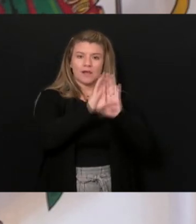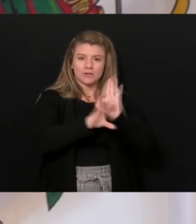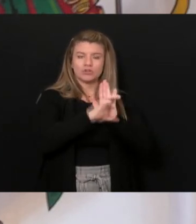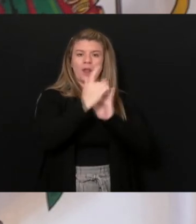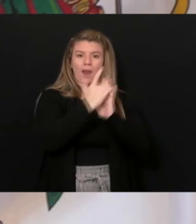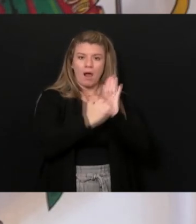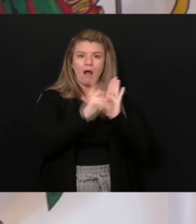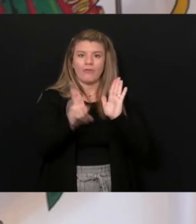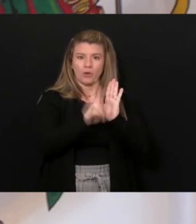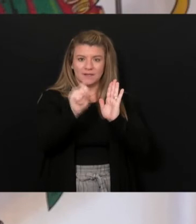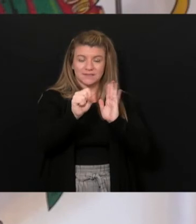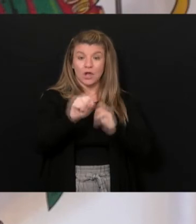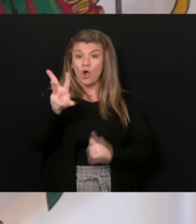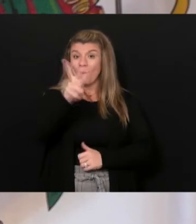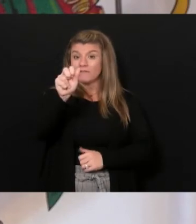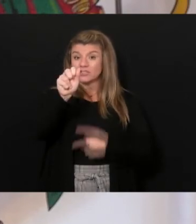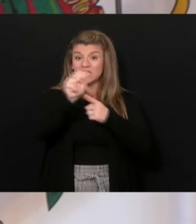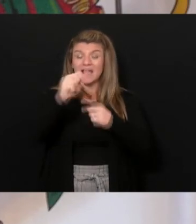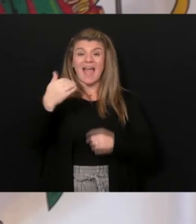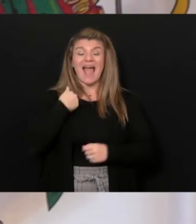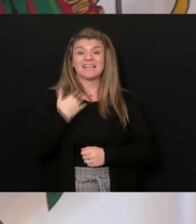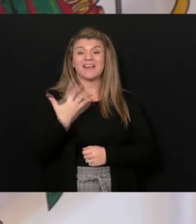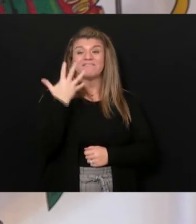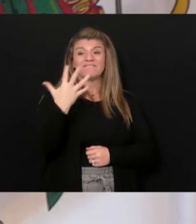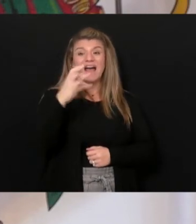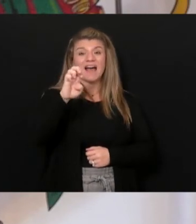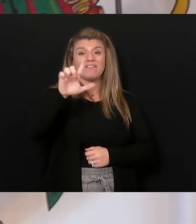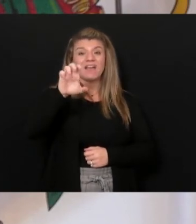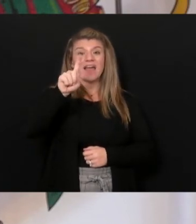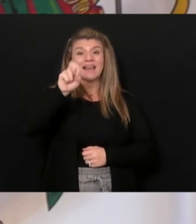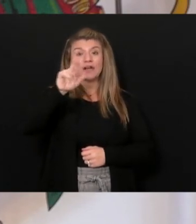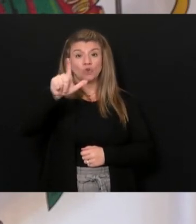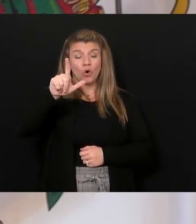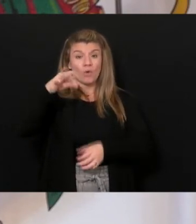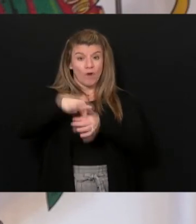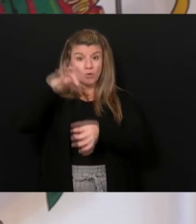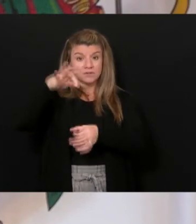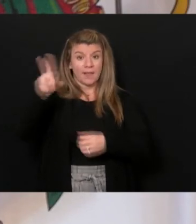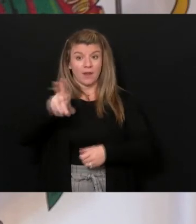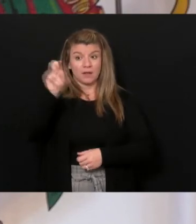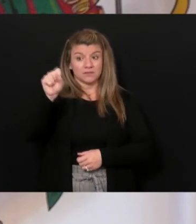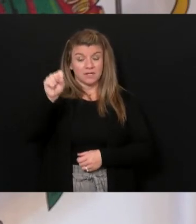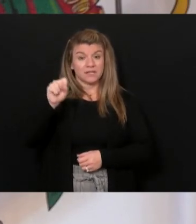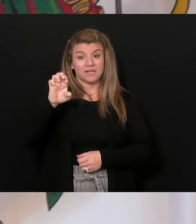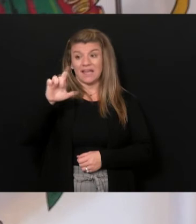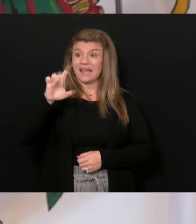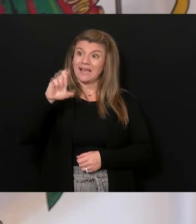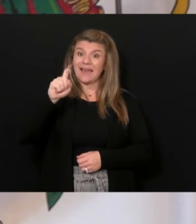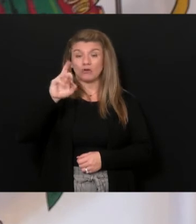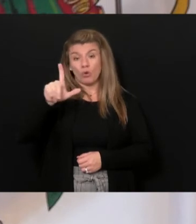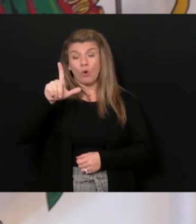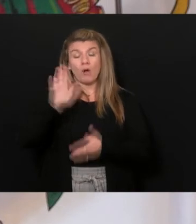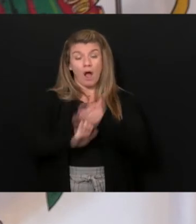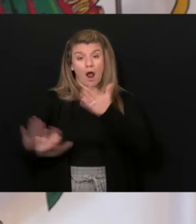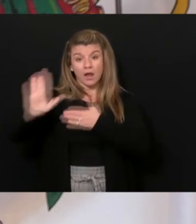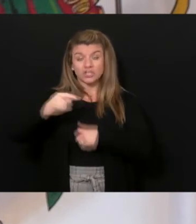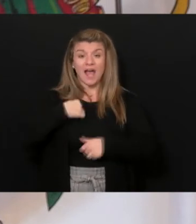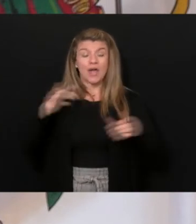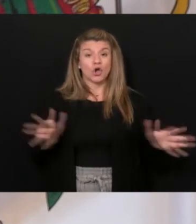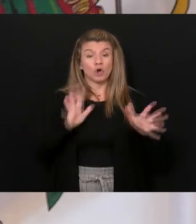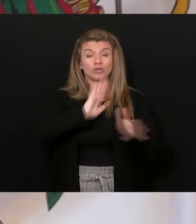U.S. West Virginia has 5 electoral votes in the United States Electoral College. I encourage all